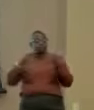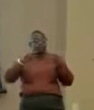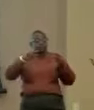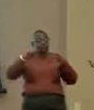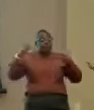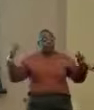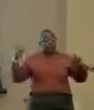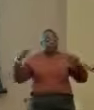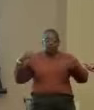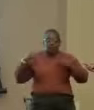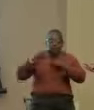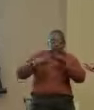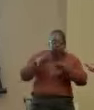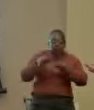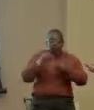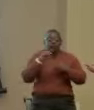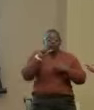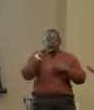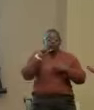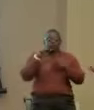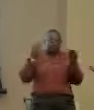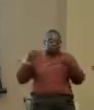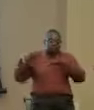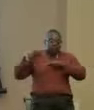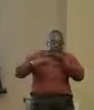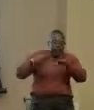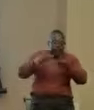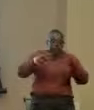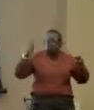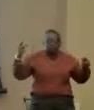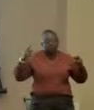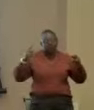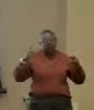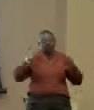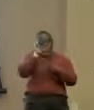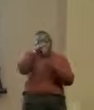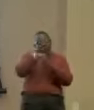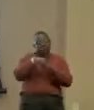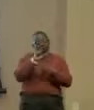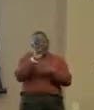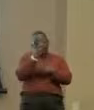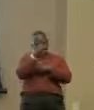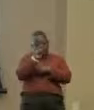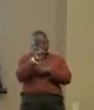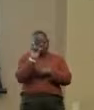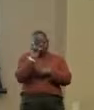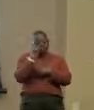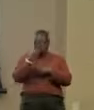Genetics. During the Q&A with Dr. Wallace, it was clear that genetics has a clear factor in determining